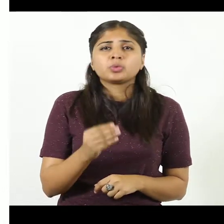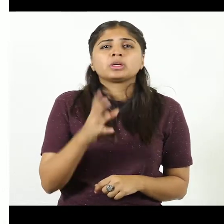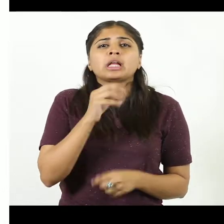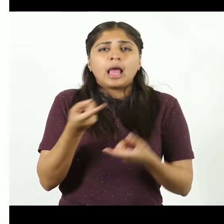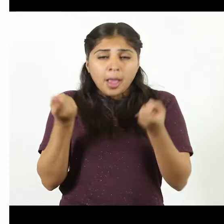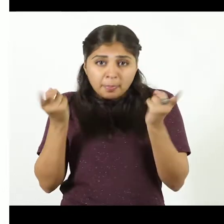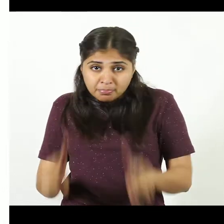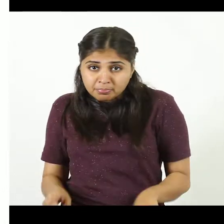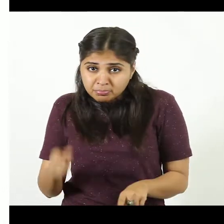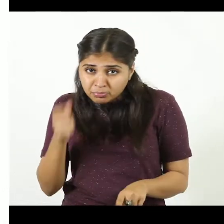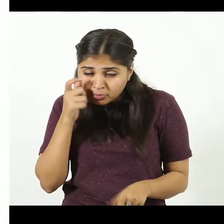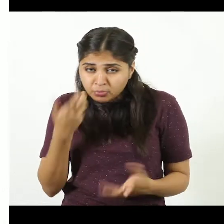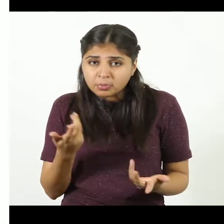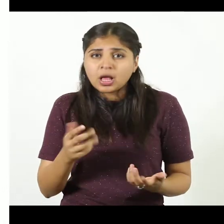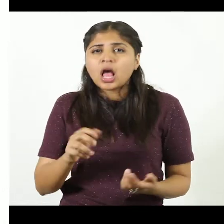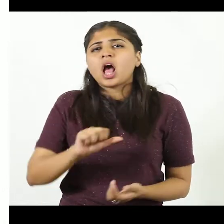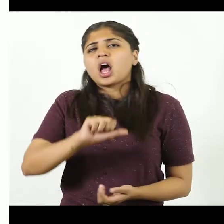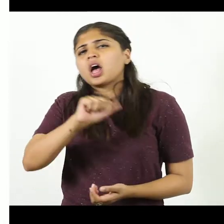request incidents.